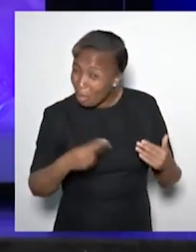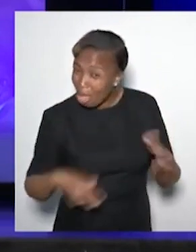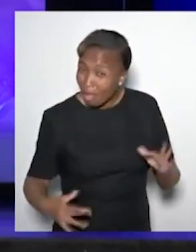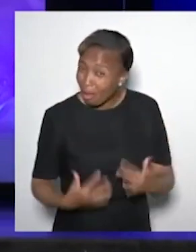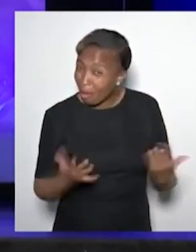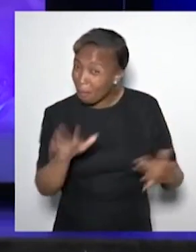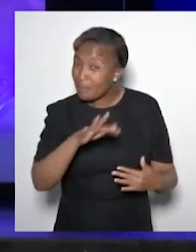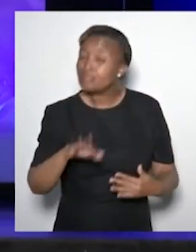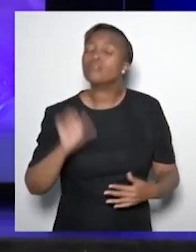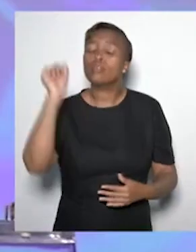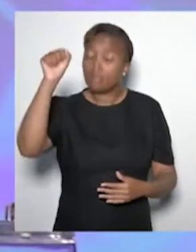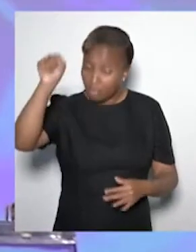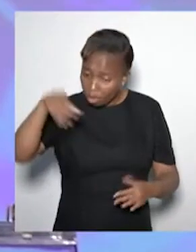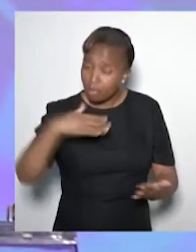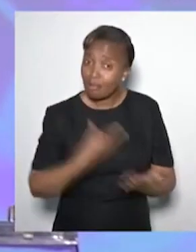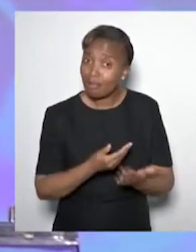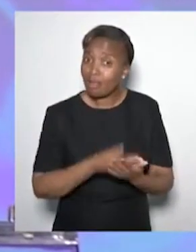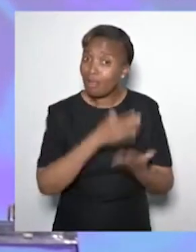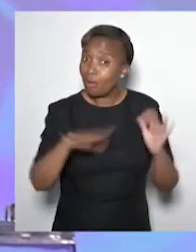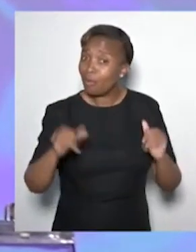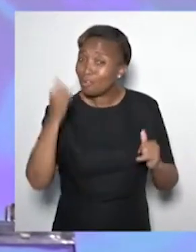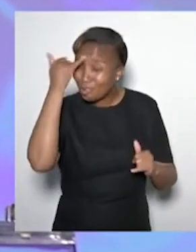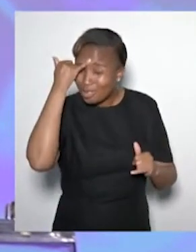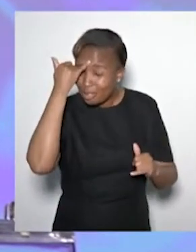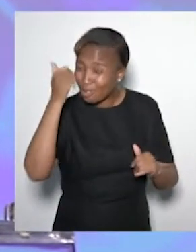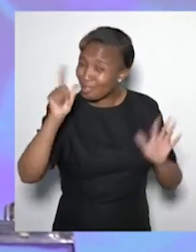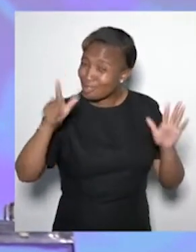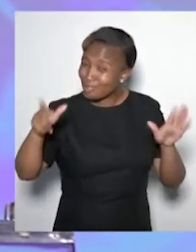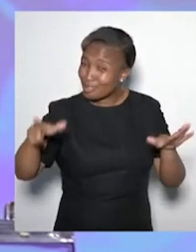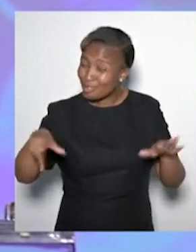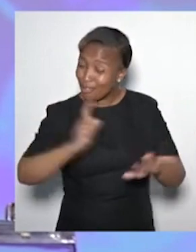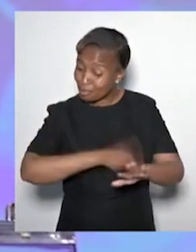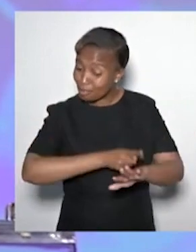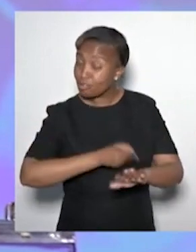possible. I've been to India 17 times.